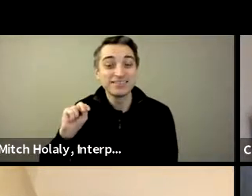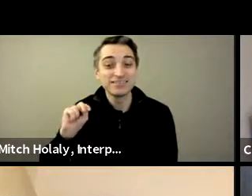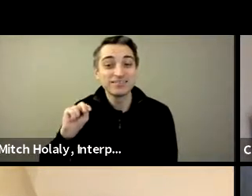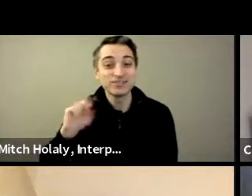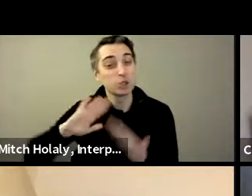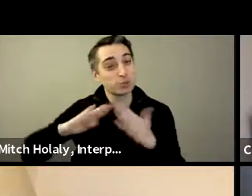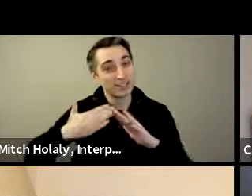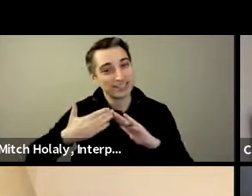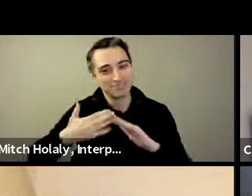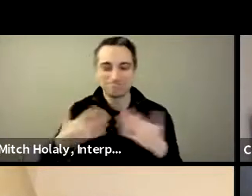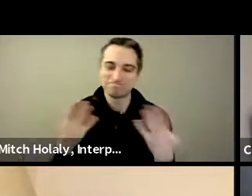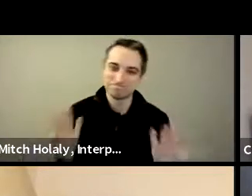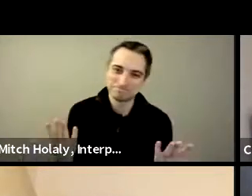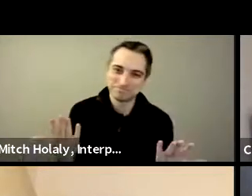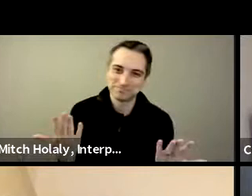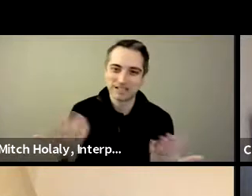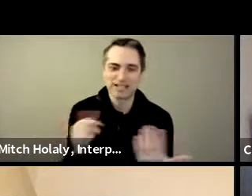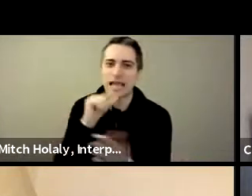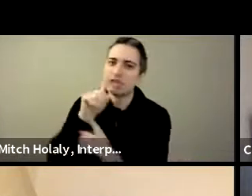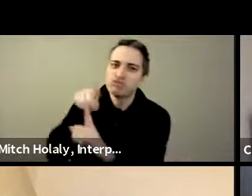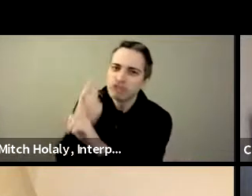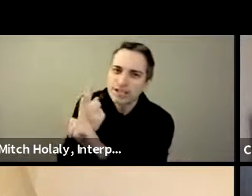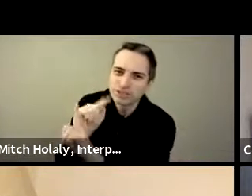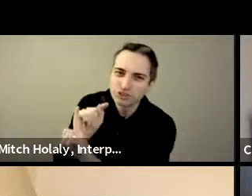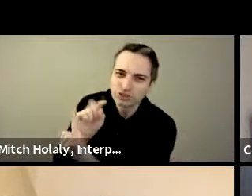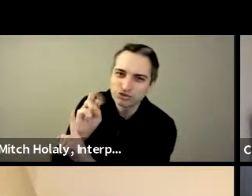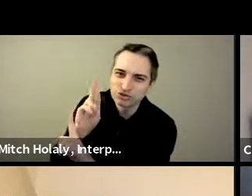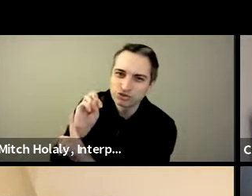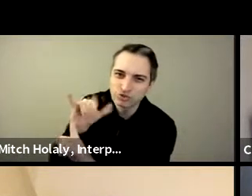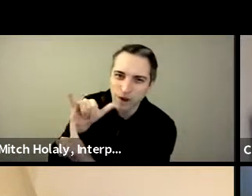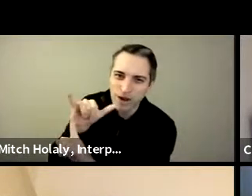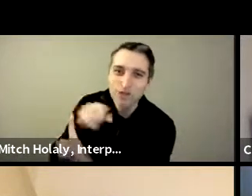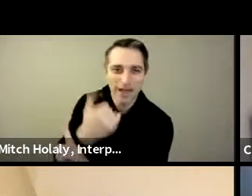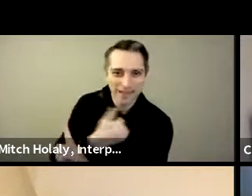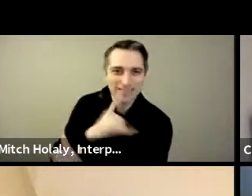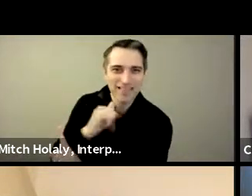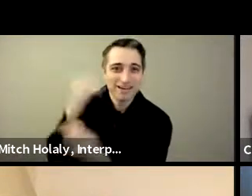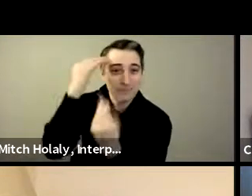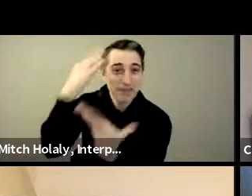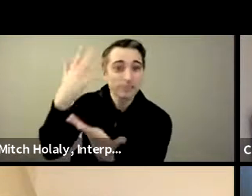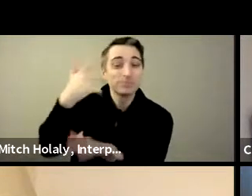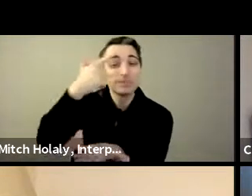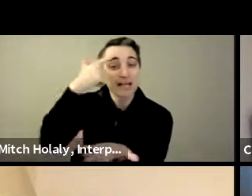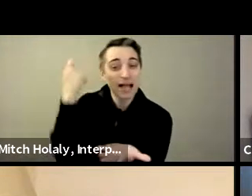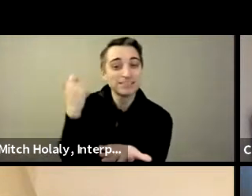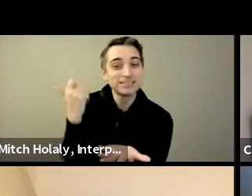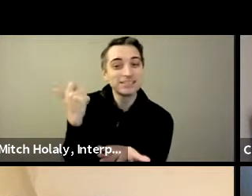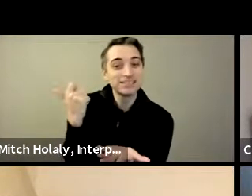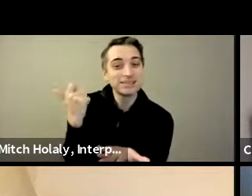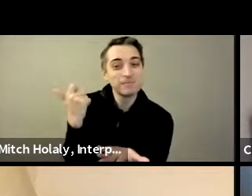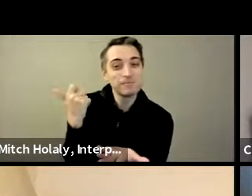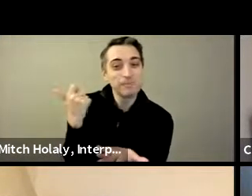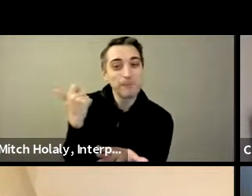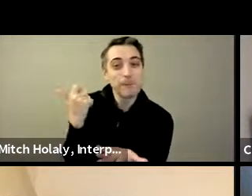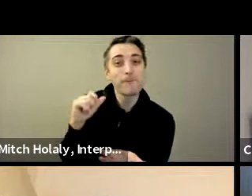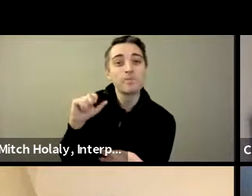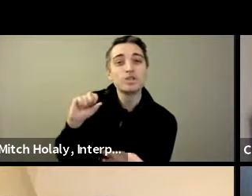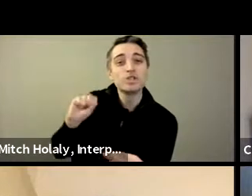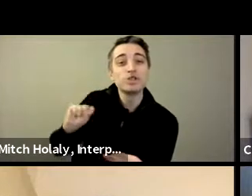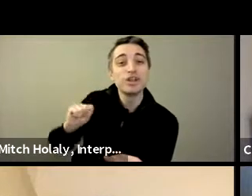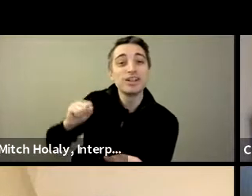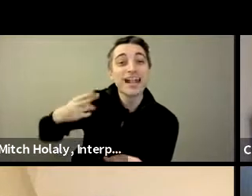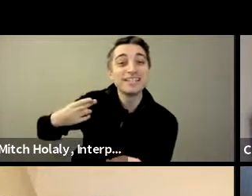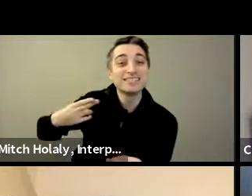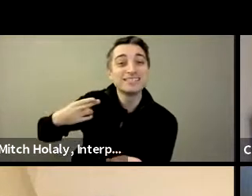I would hate to say just in Troy, but you probably have that information because they have In Sterling Heights is where